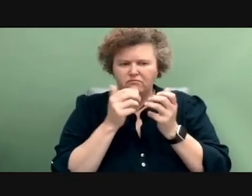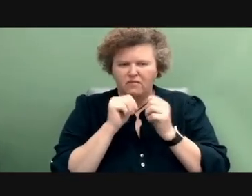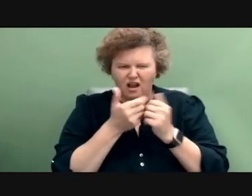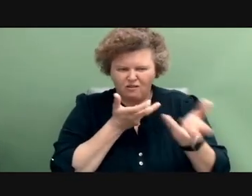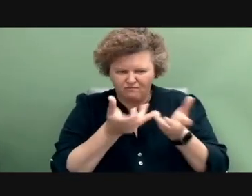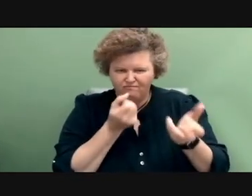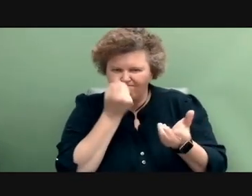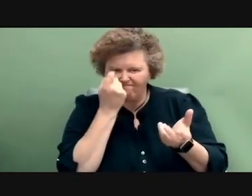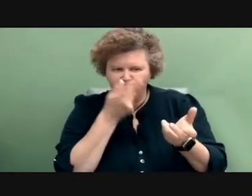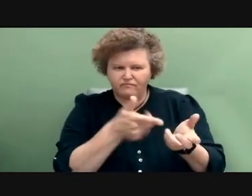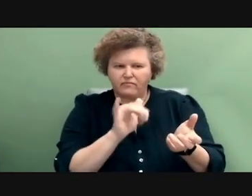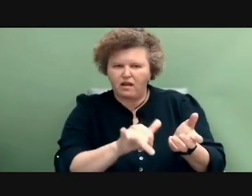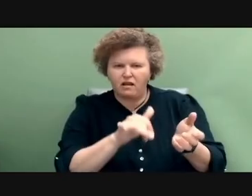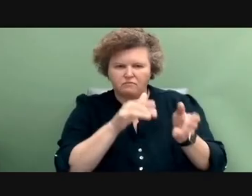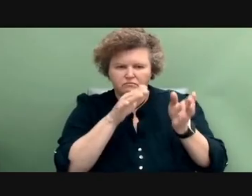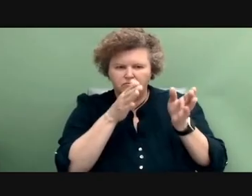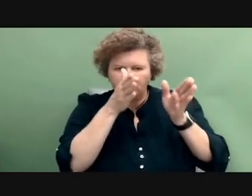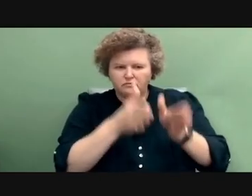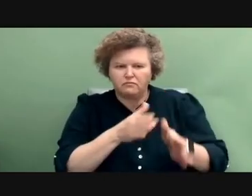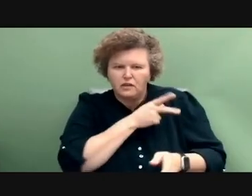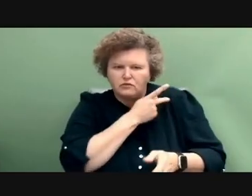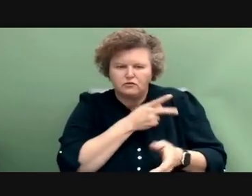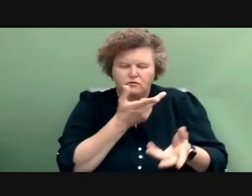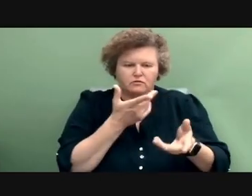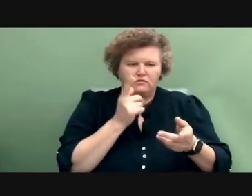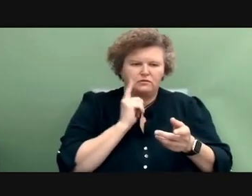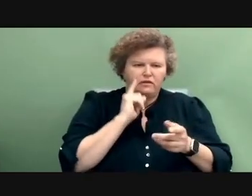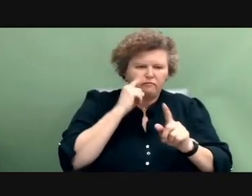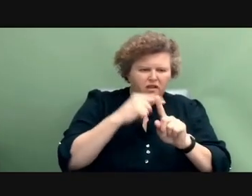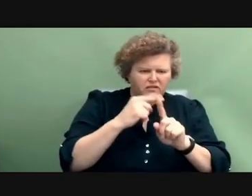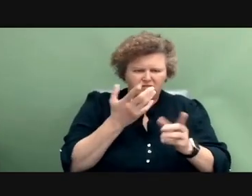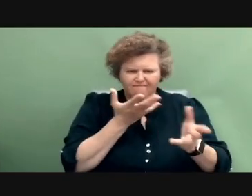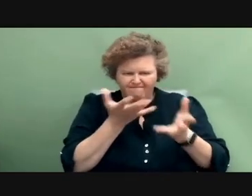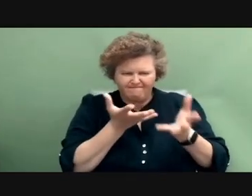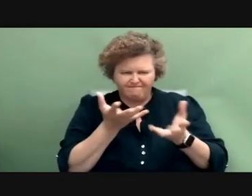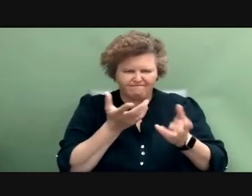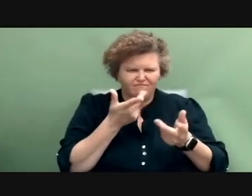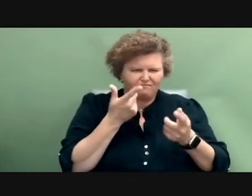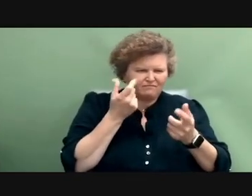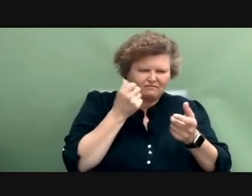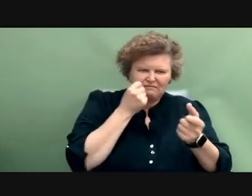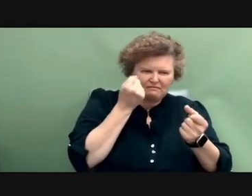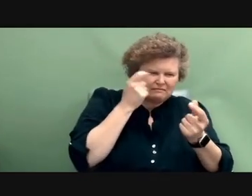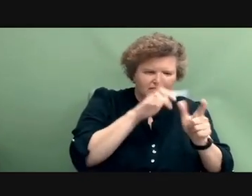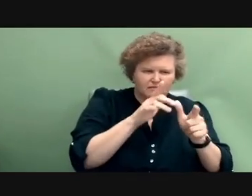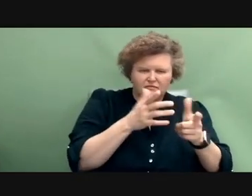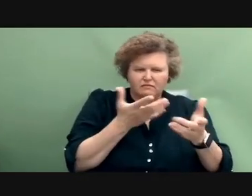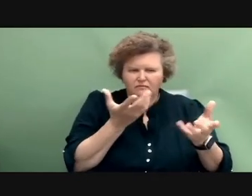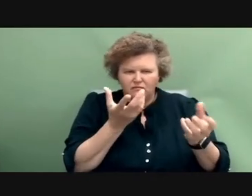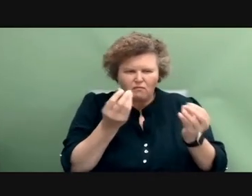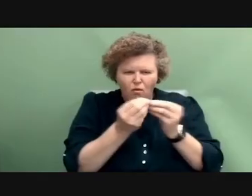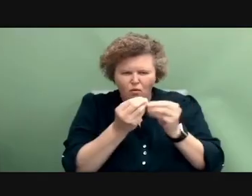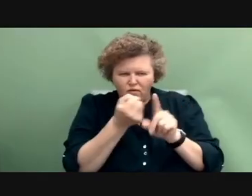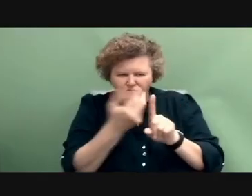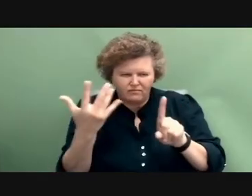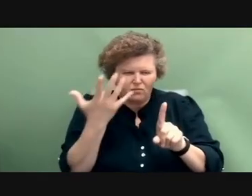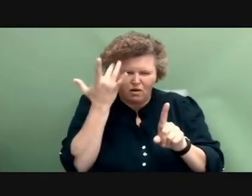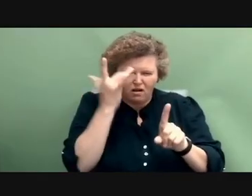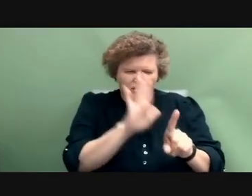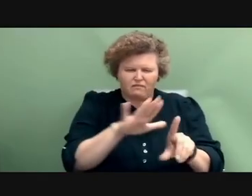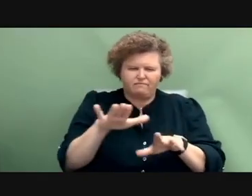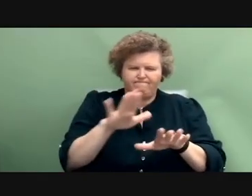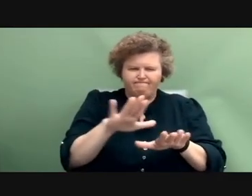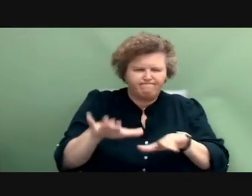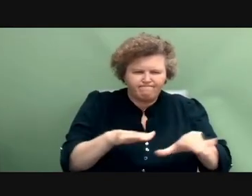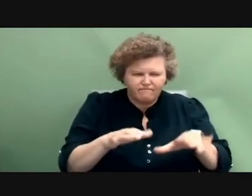need, as far as with understanding and comprehending a person who is Deaf Plus, or just needing